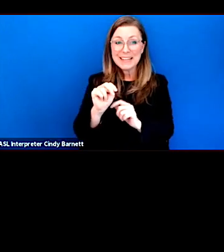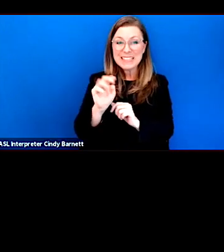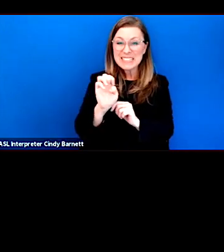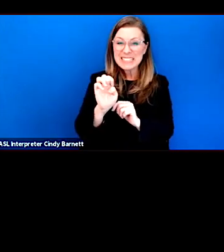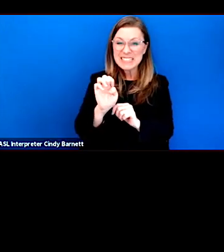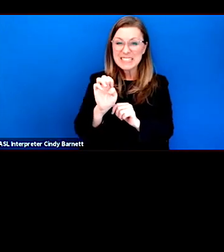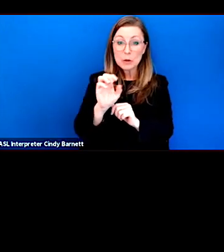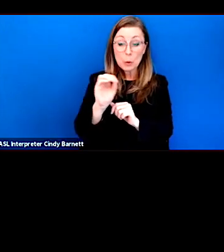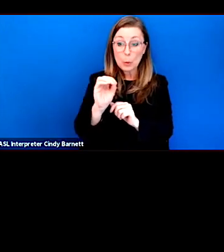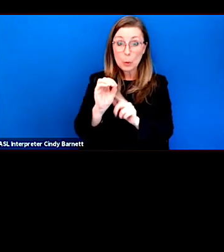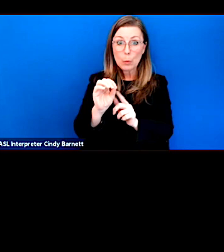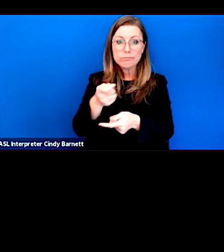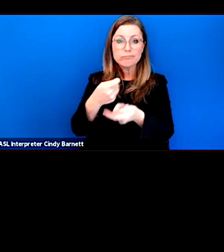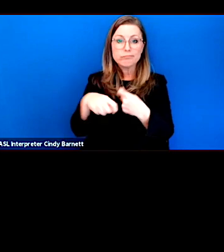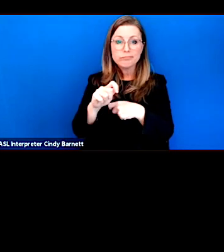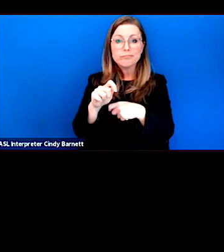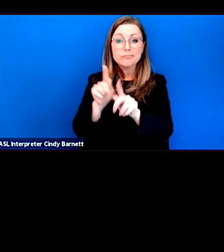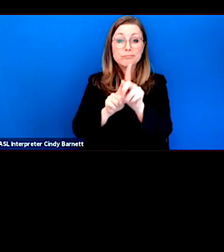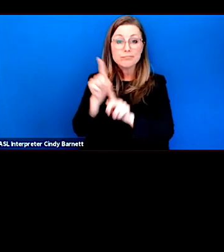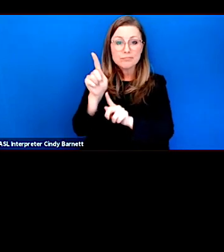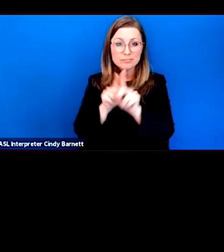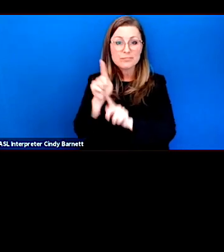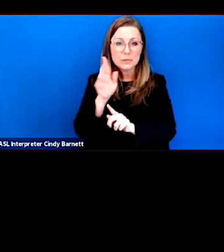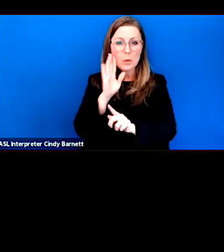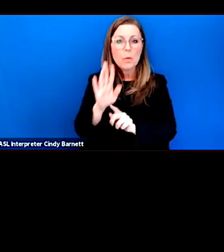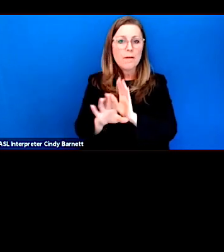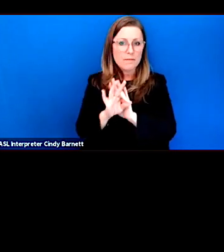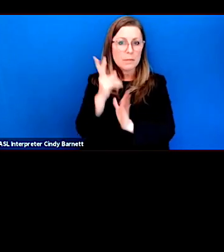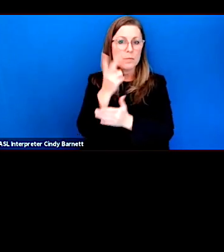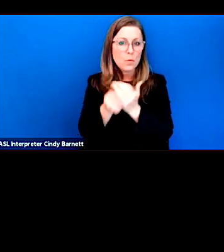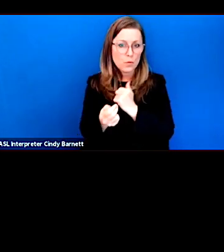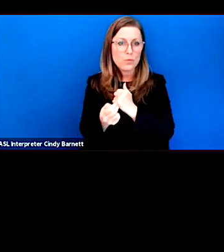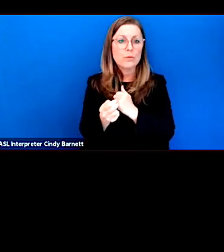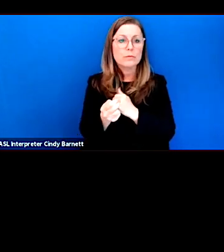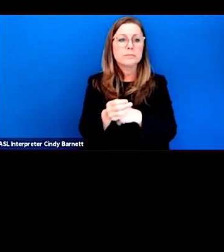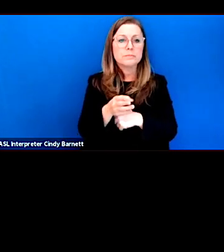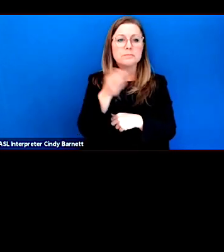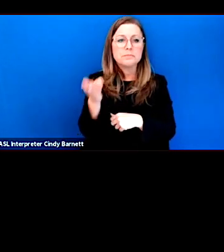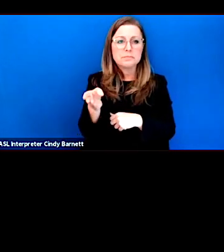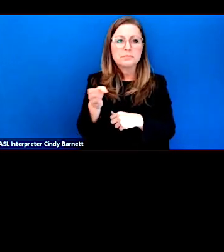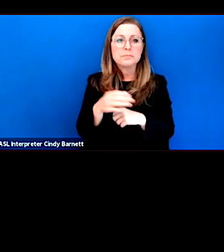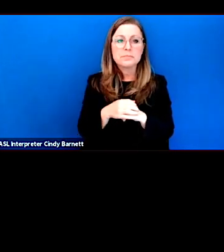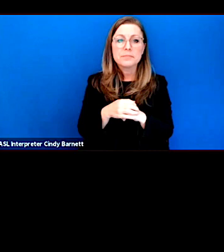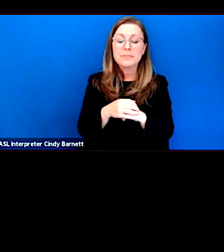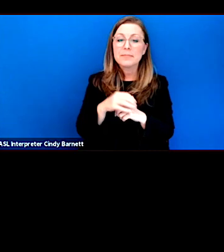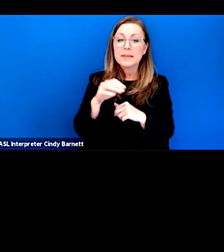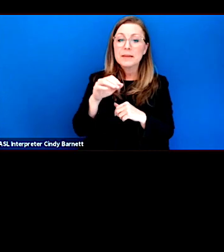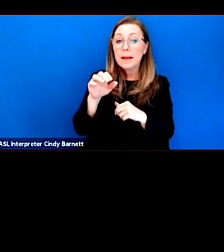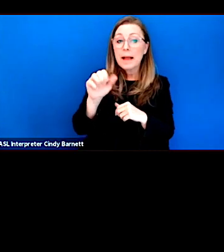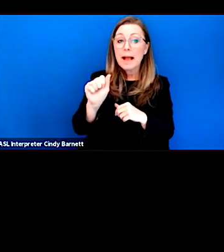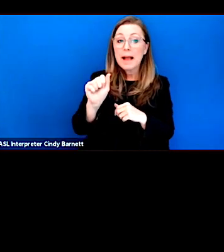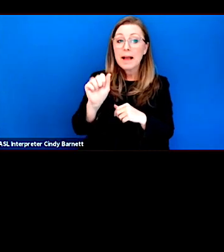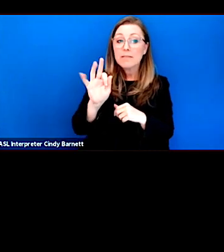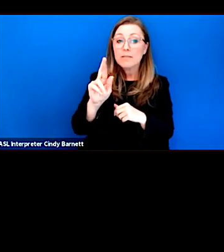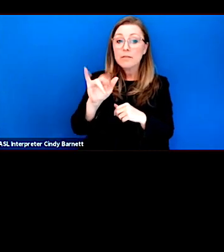This third set of words would also result in literature with combinations of words that include African, such as